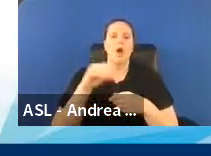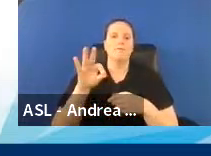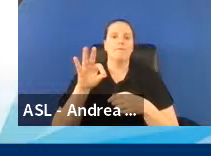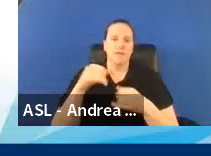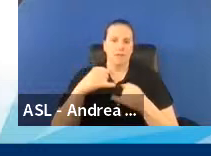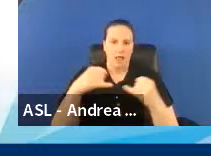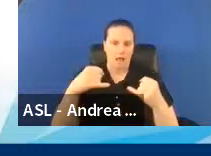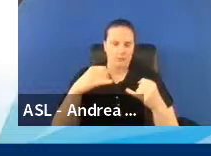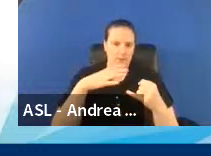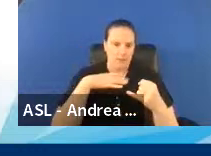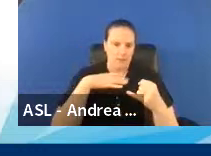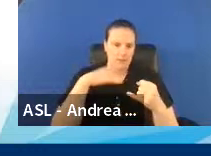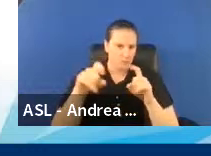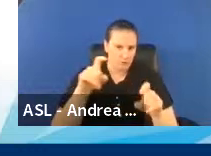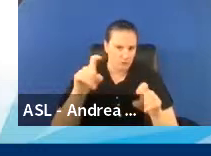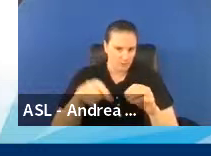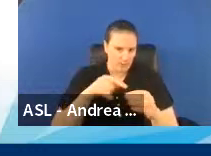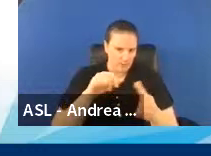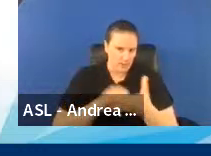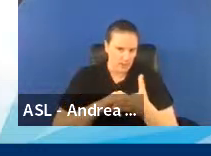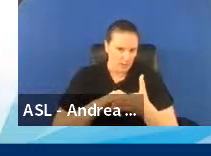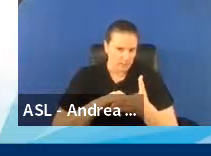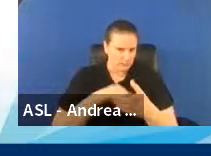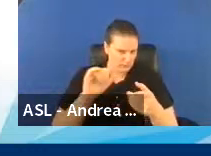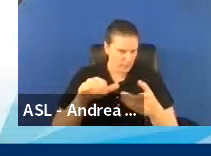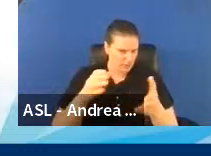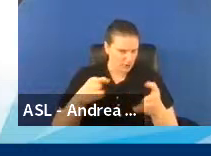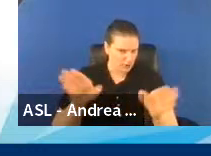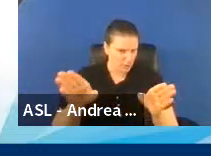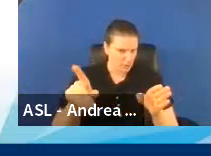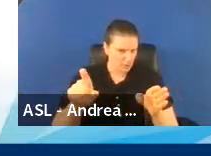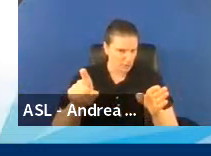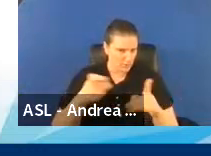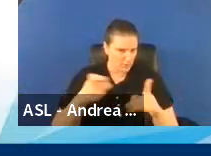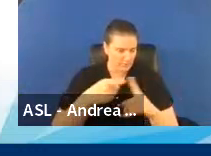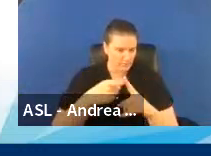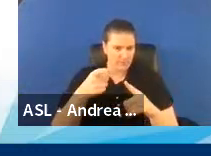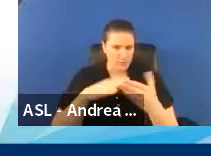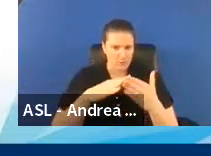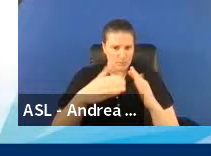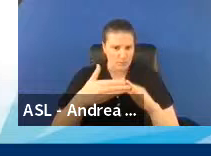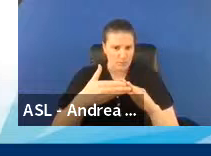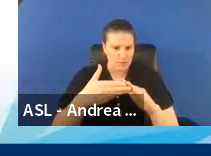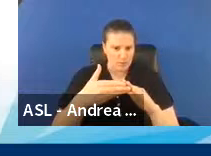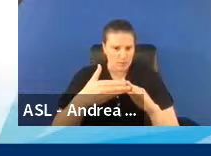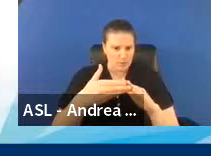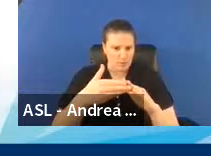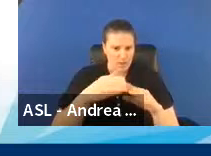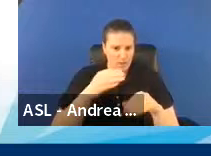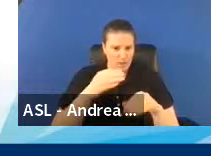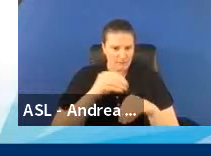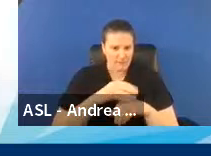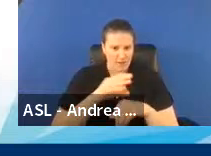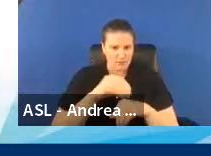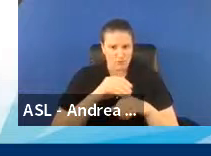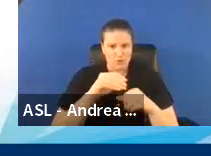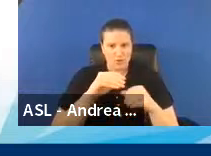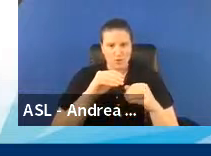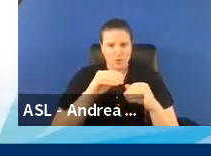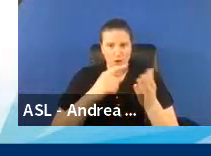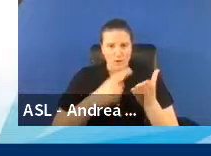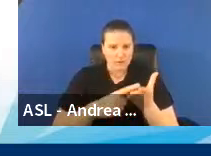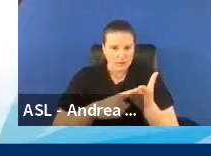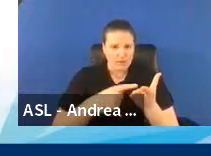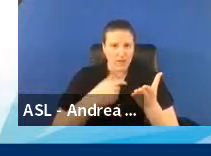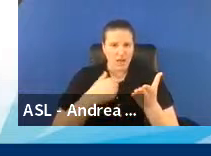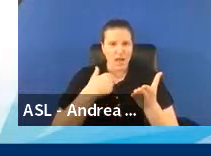just have those questions about, is that a general statement based on community advisory conversations, or is there an actual metric